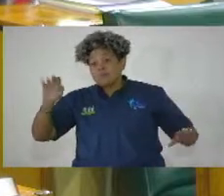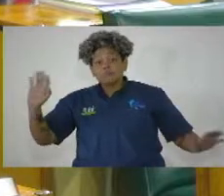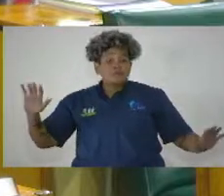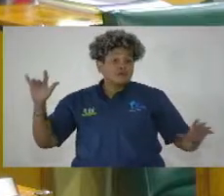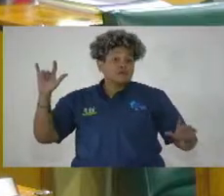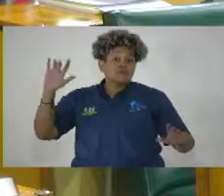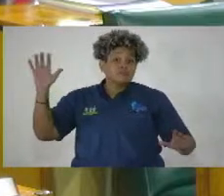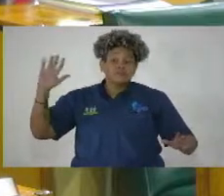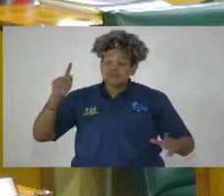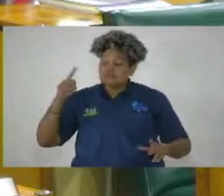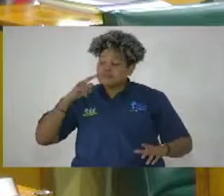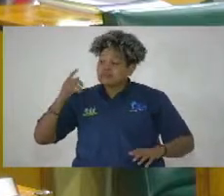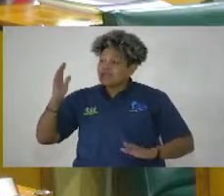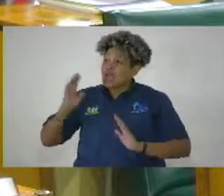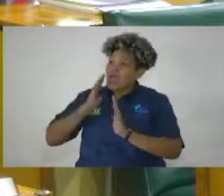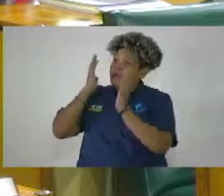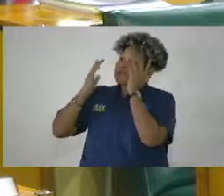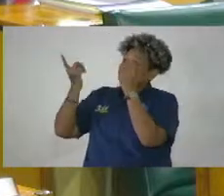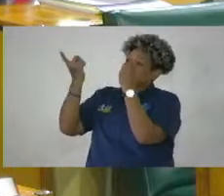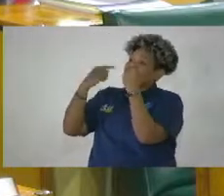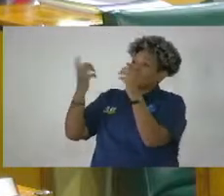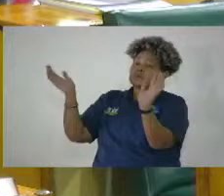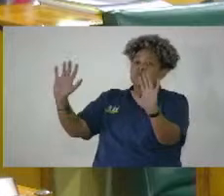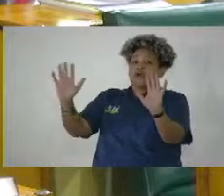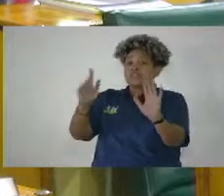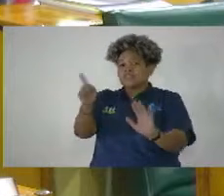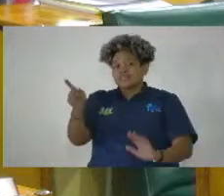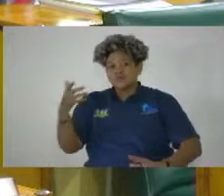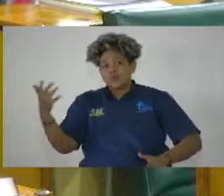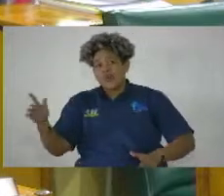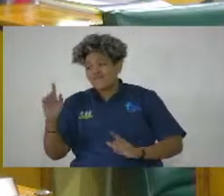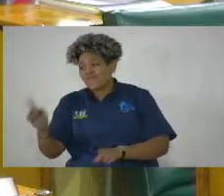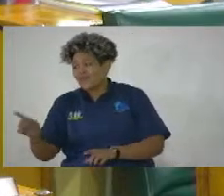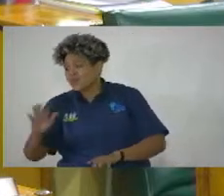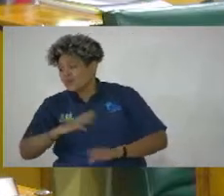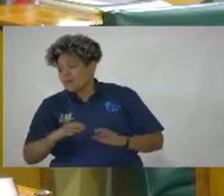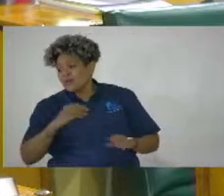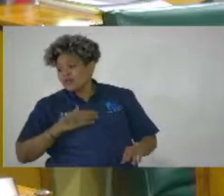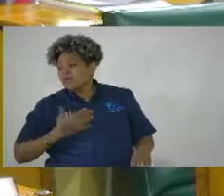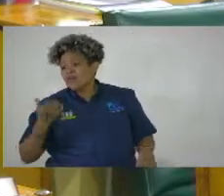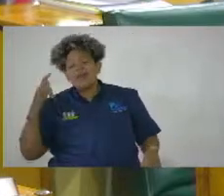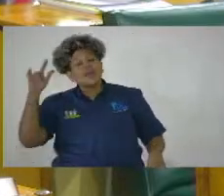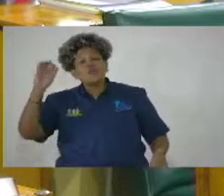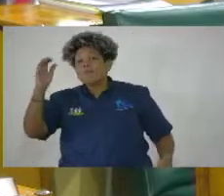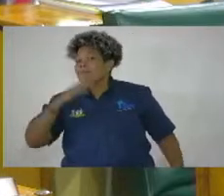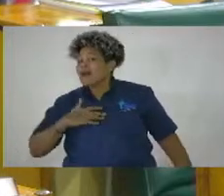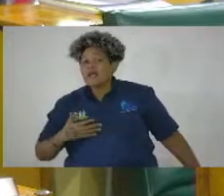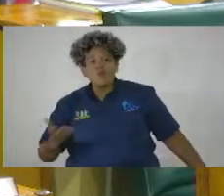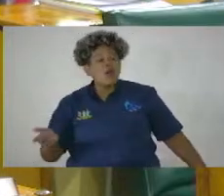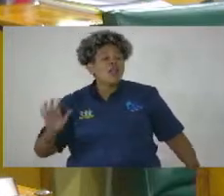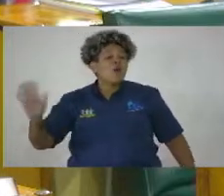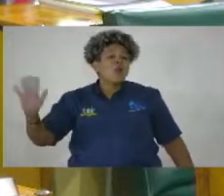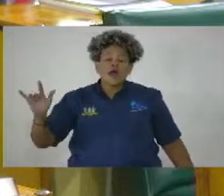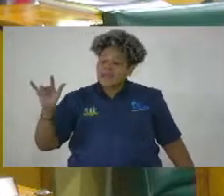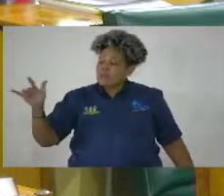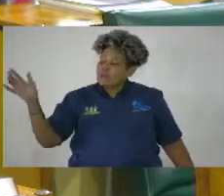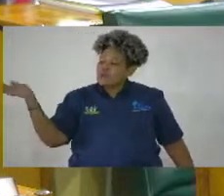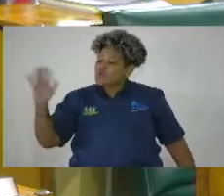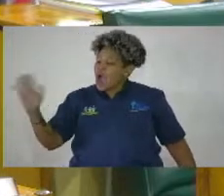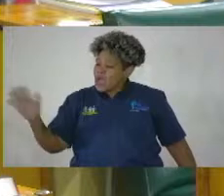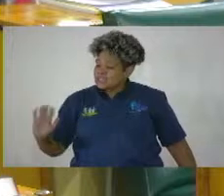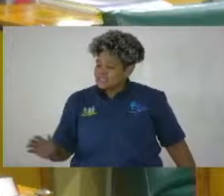Them go out and get them barrels. Don't go out. Nobody want the airport. No bother with it.